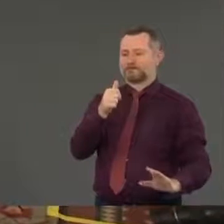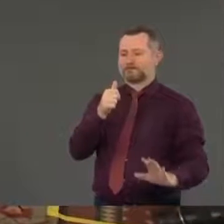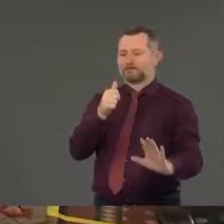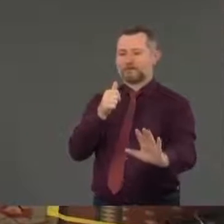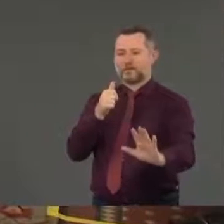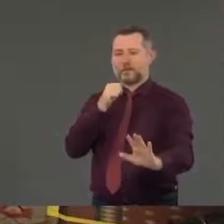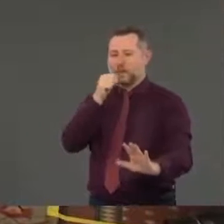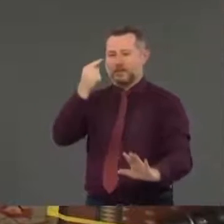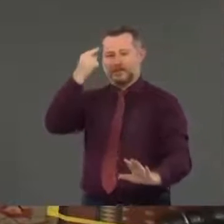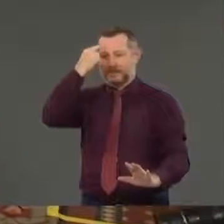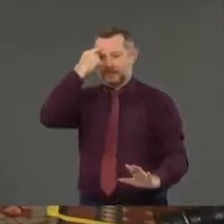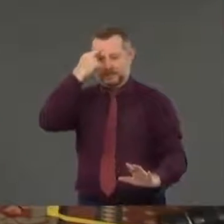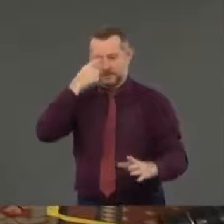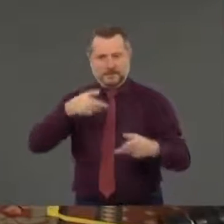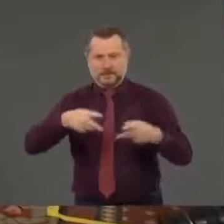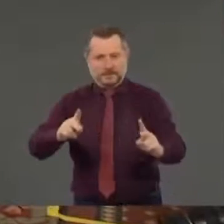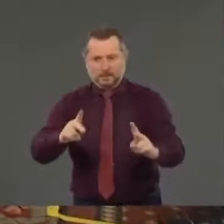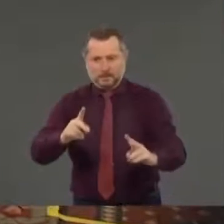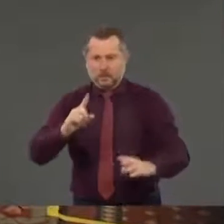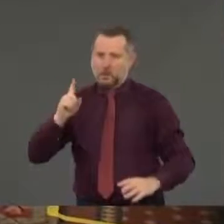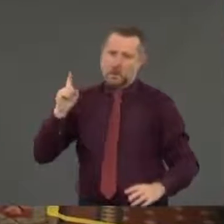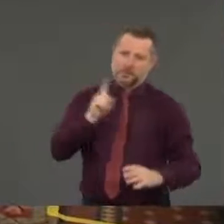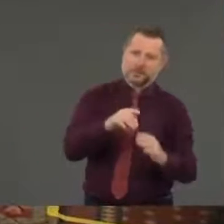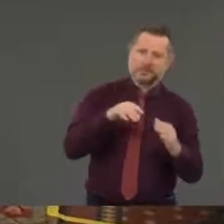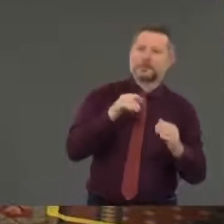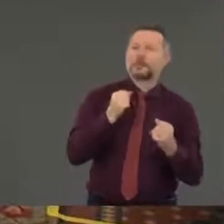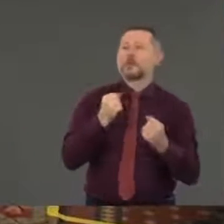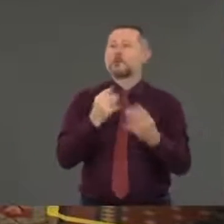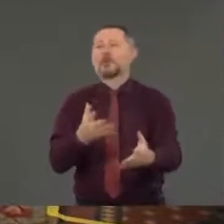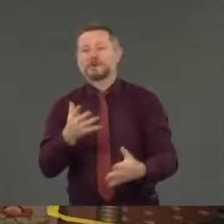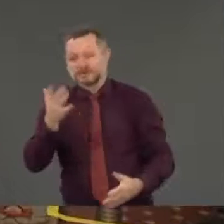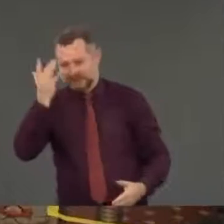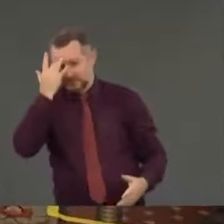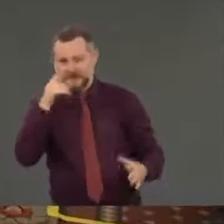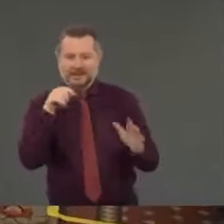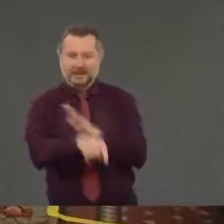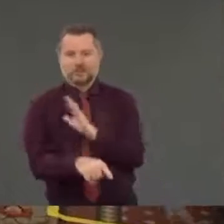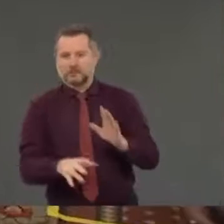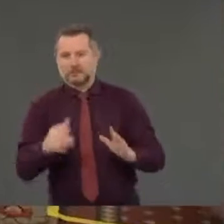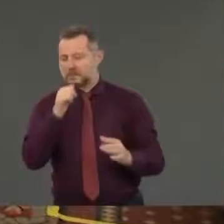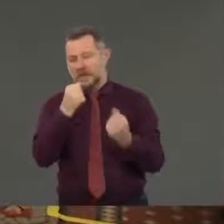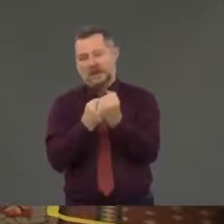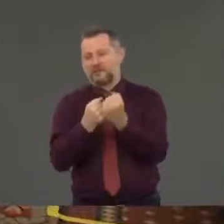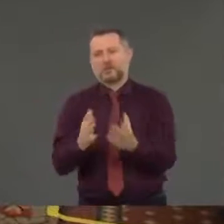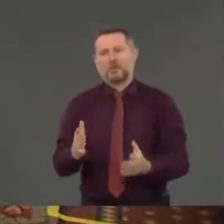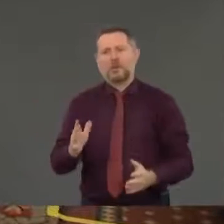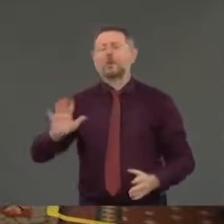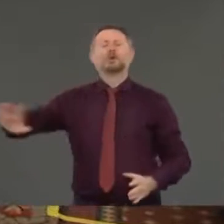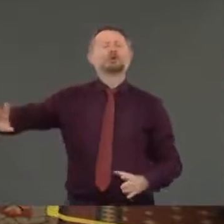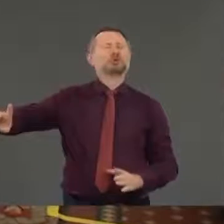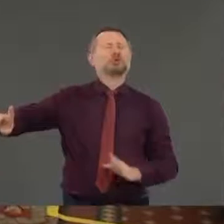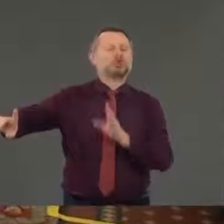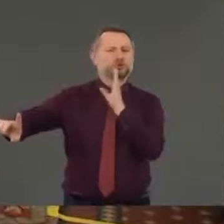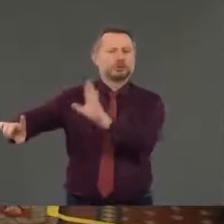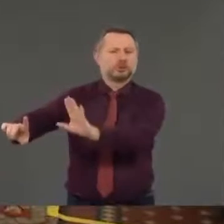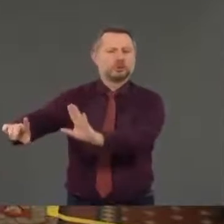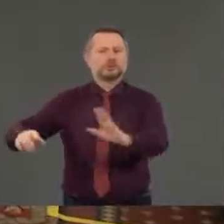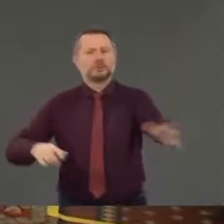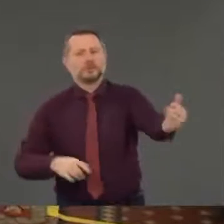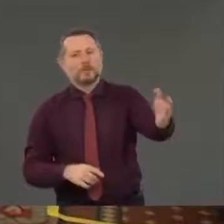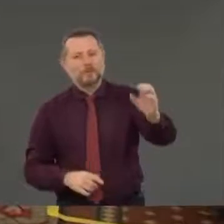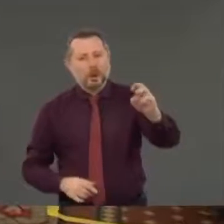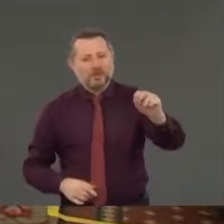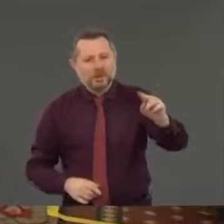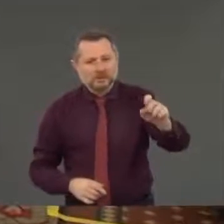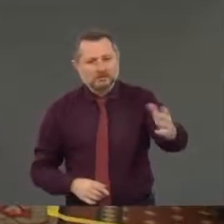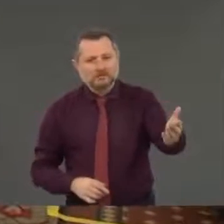them or someone else. I wouldn't Well, call that an advocate. What if they wear Go ahead. PPE and a I'm mask? sorry. Bernadette had a question. Go ahead. Well, if you can